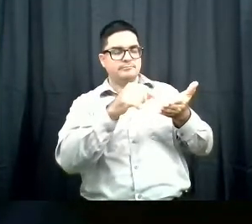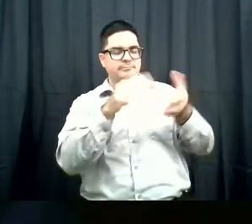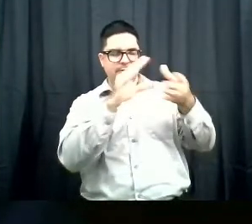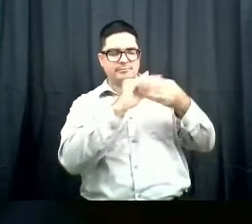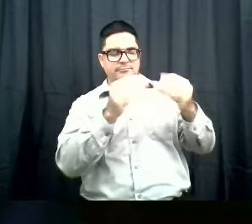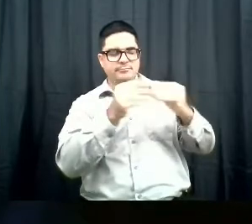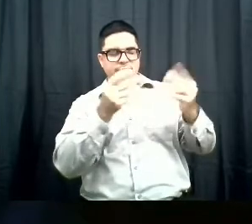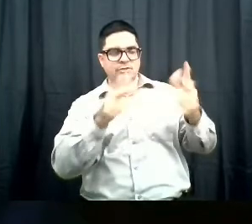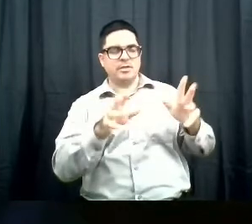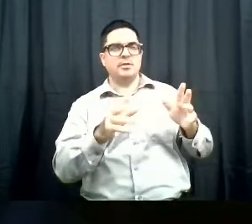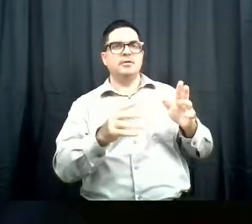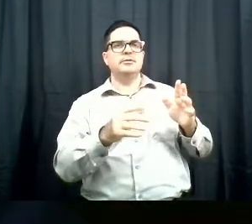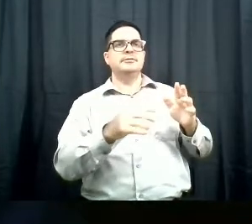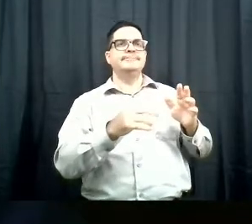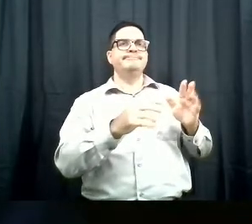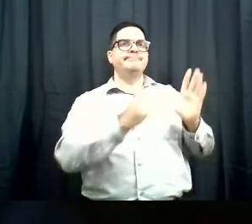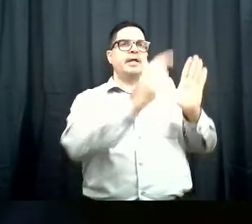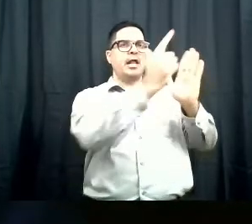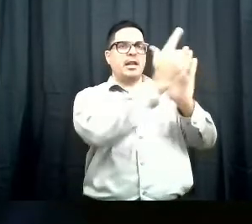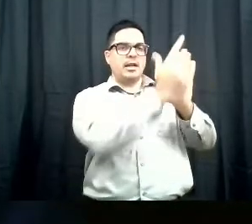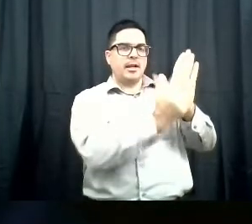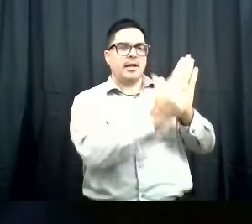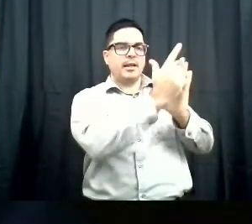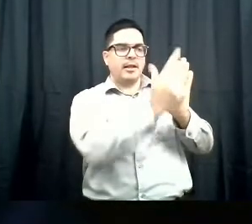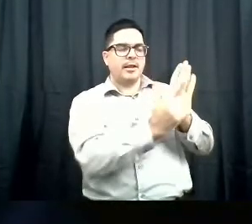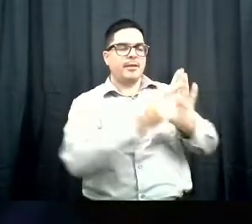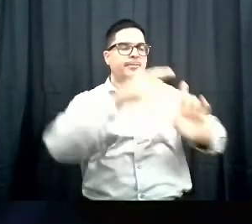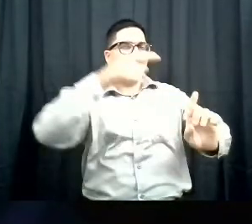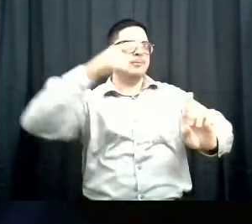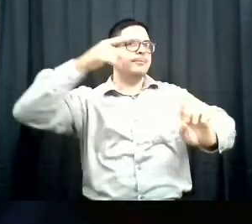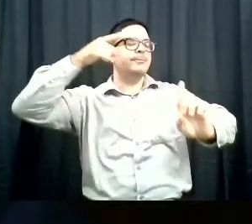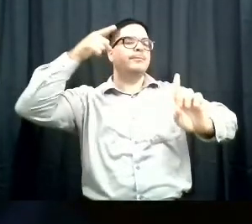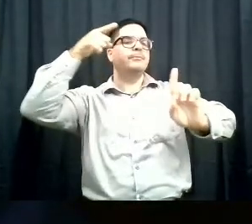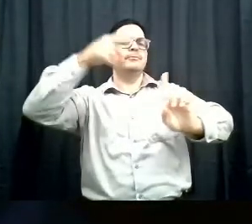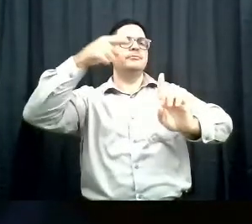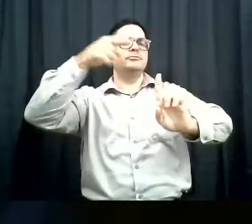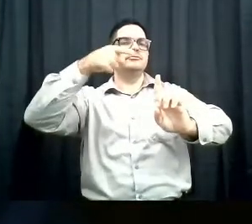acts they were aimed in